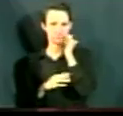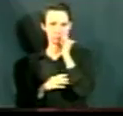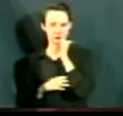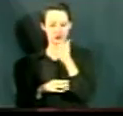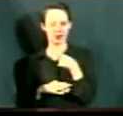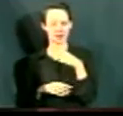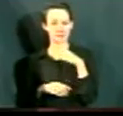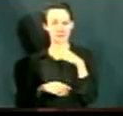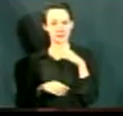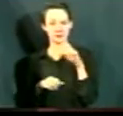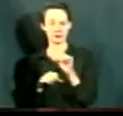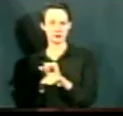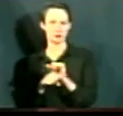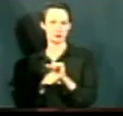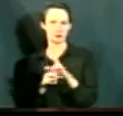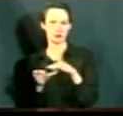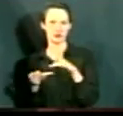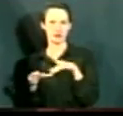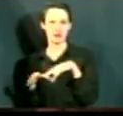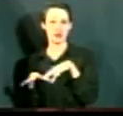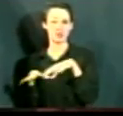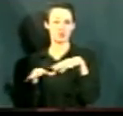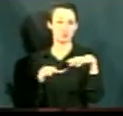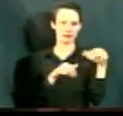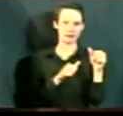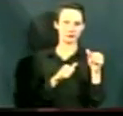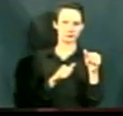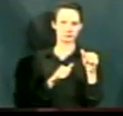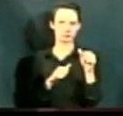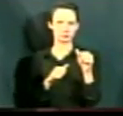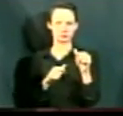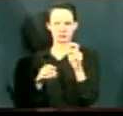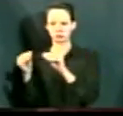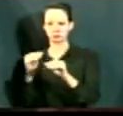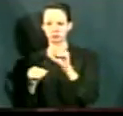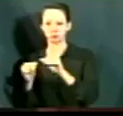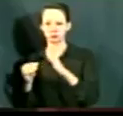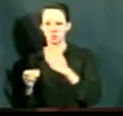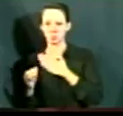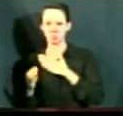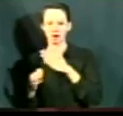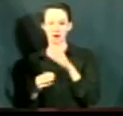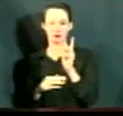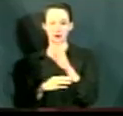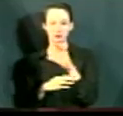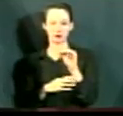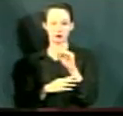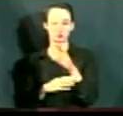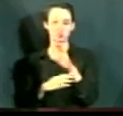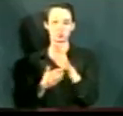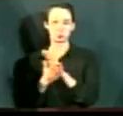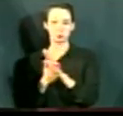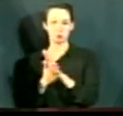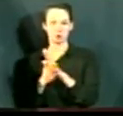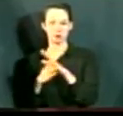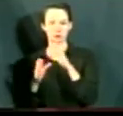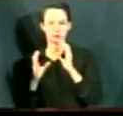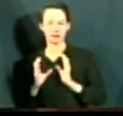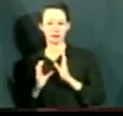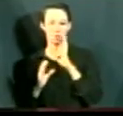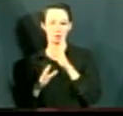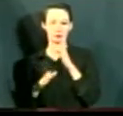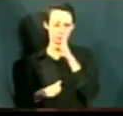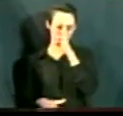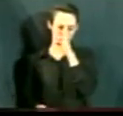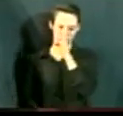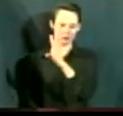left and rearranged clients, Knox County school clients who are going to be directly and negatively affected by